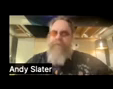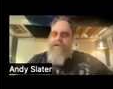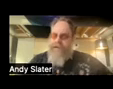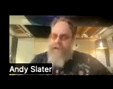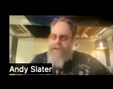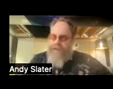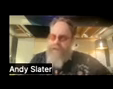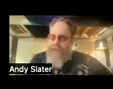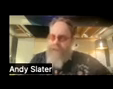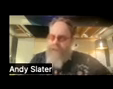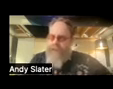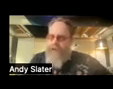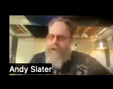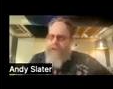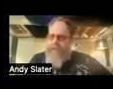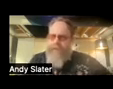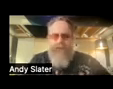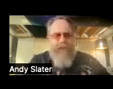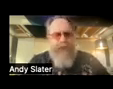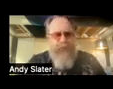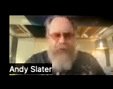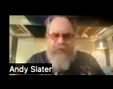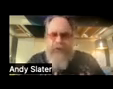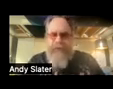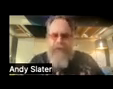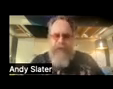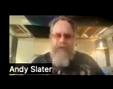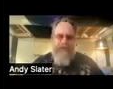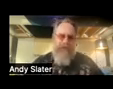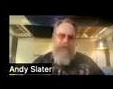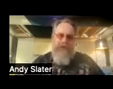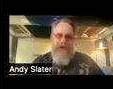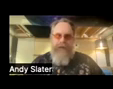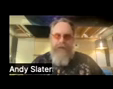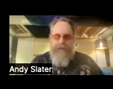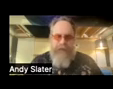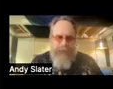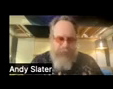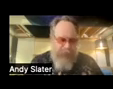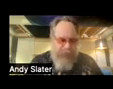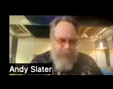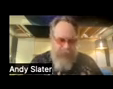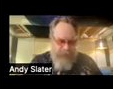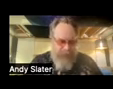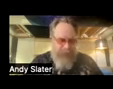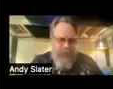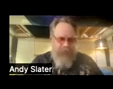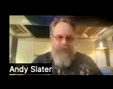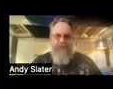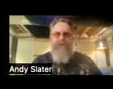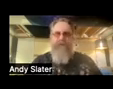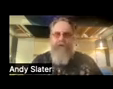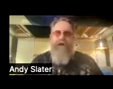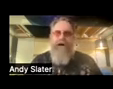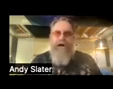So it might get loud. It's also very quiet at times. And I think that it's pretty goth.